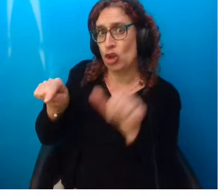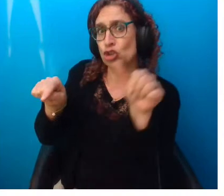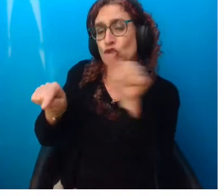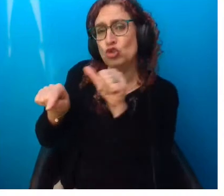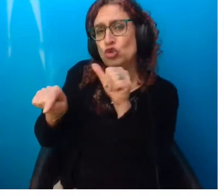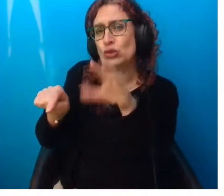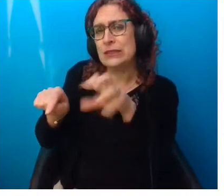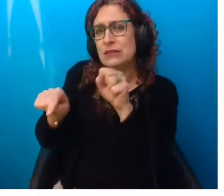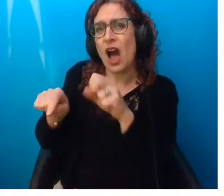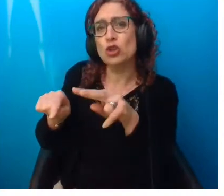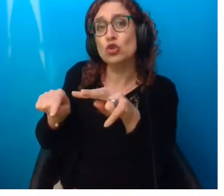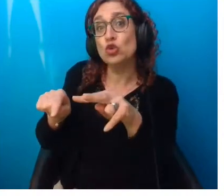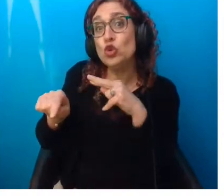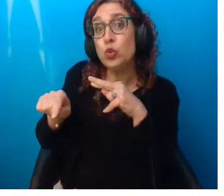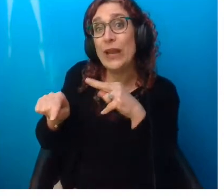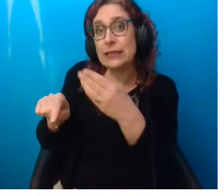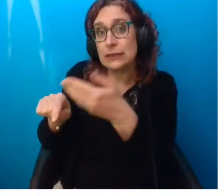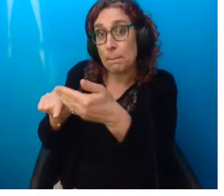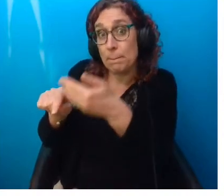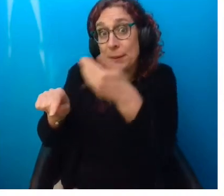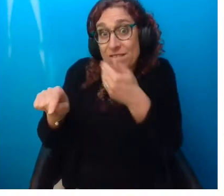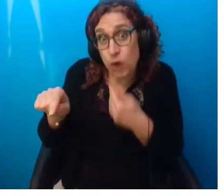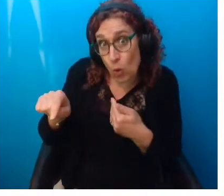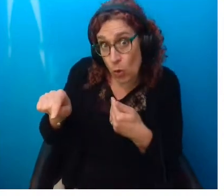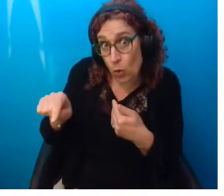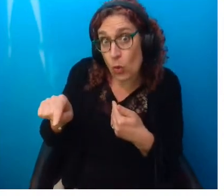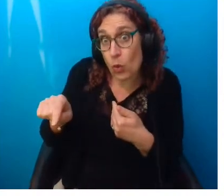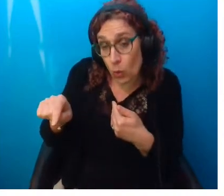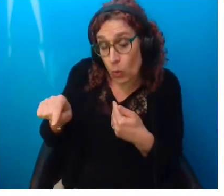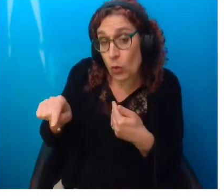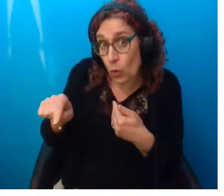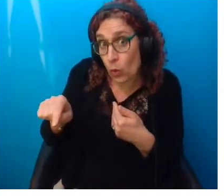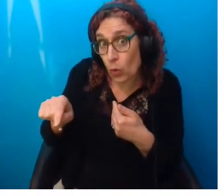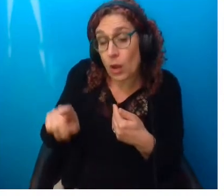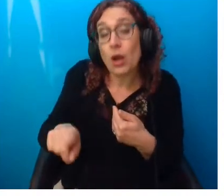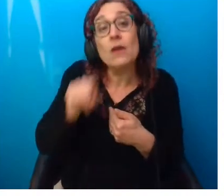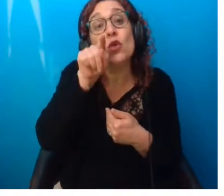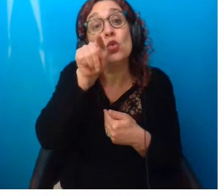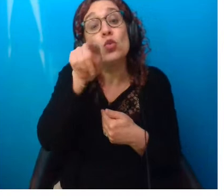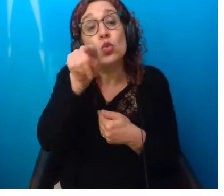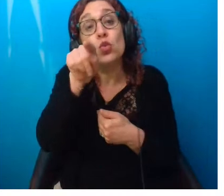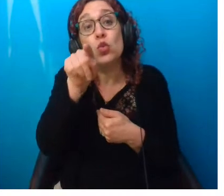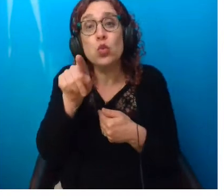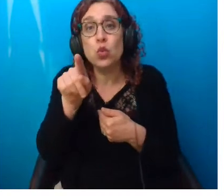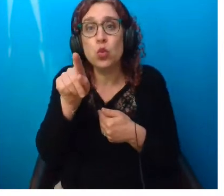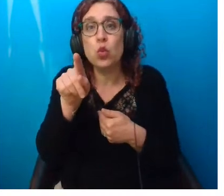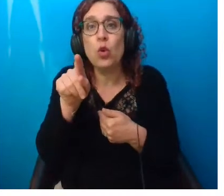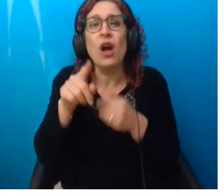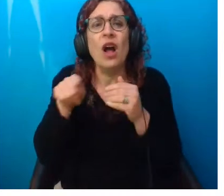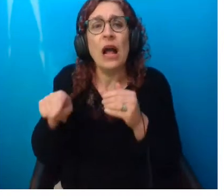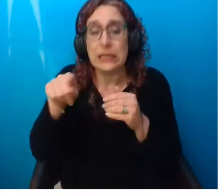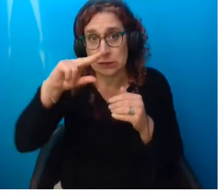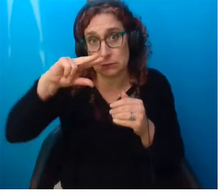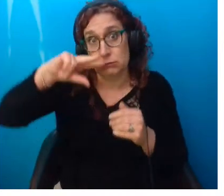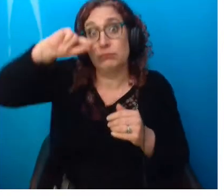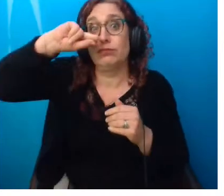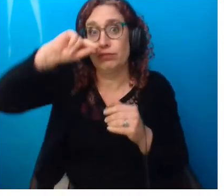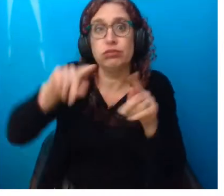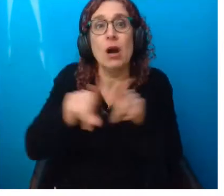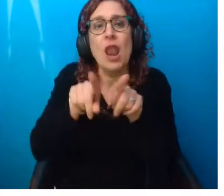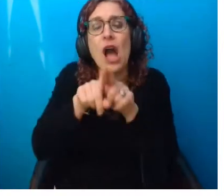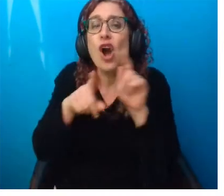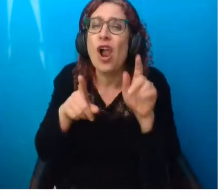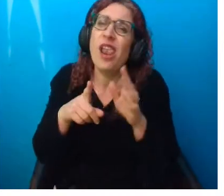of weeks earlier. If you provide that as a sort of local